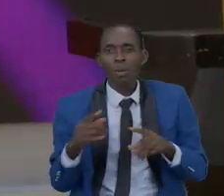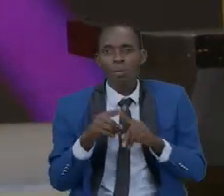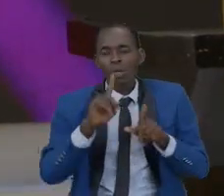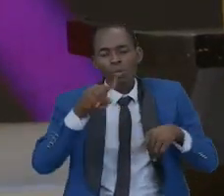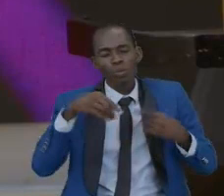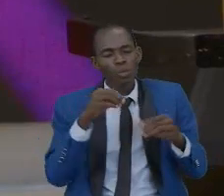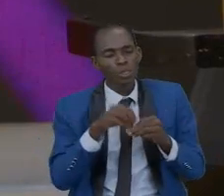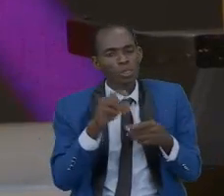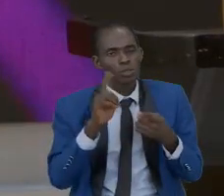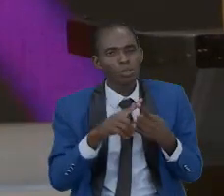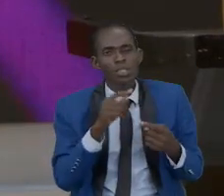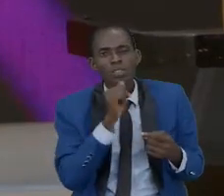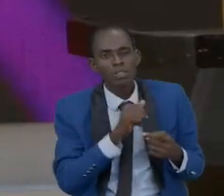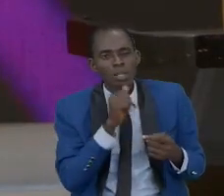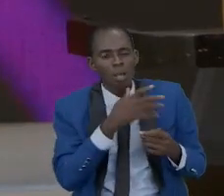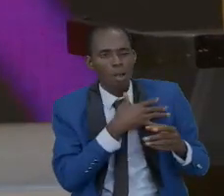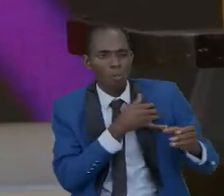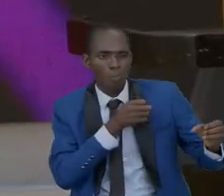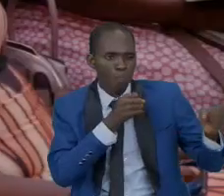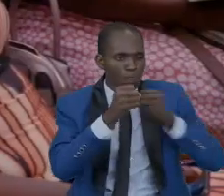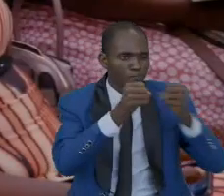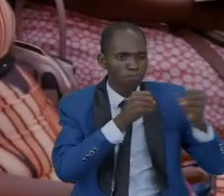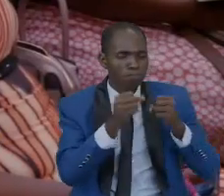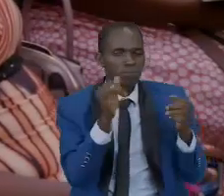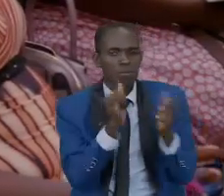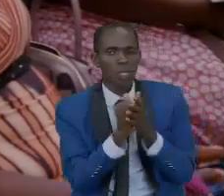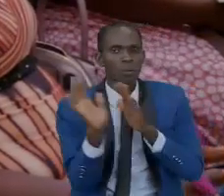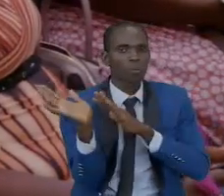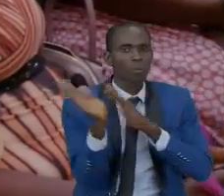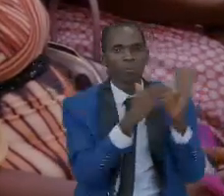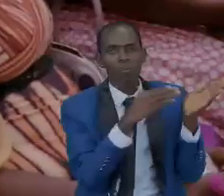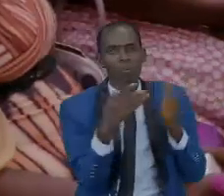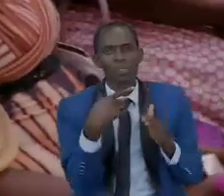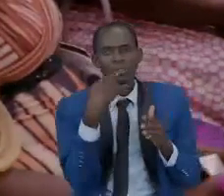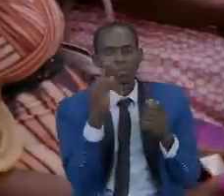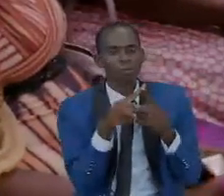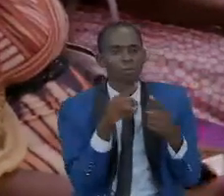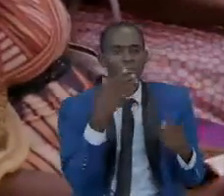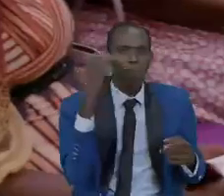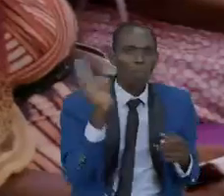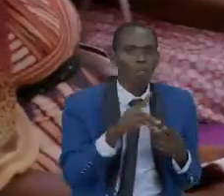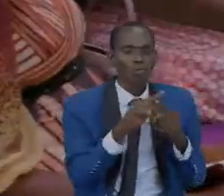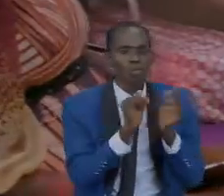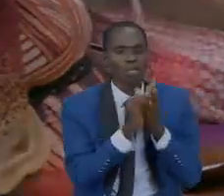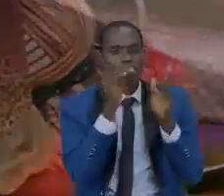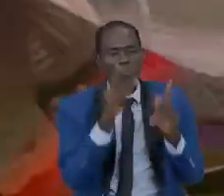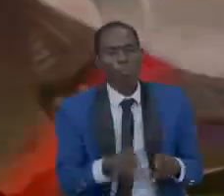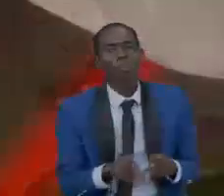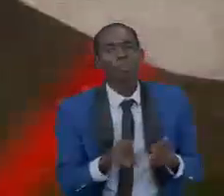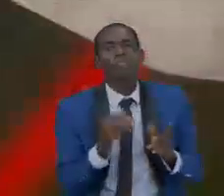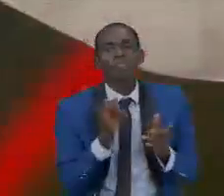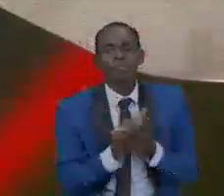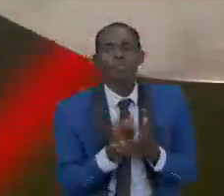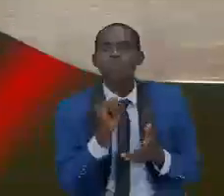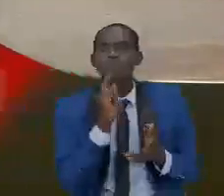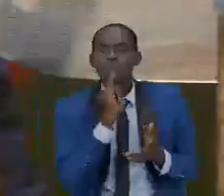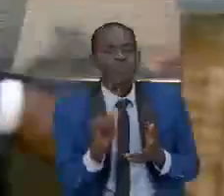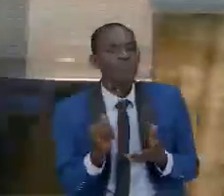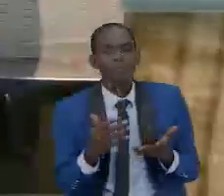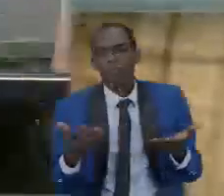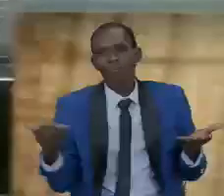and punch that ear and punch that person as if you're fighting a personality not only psychology